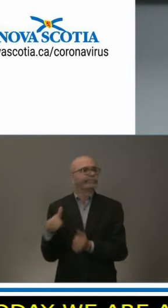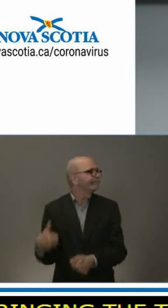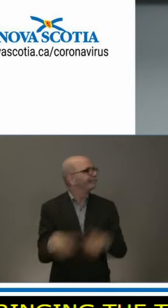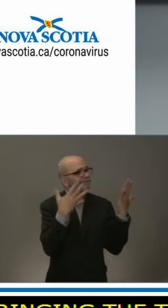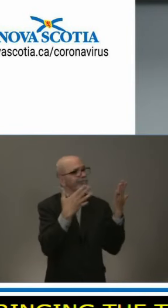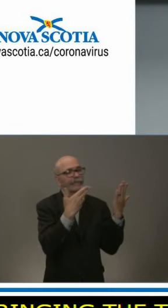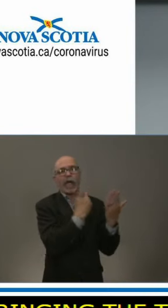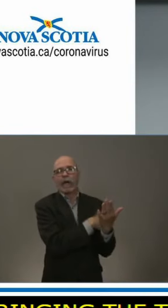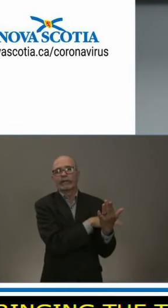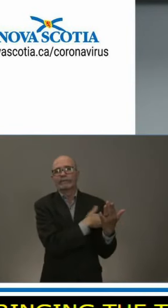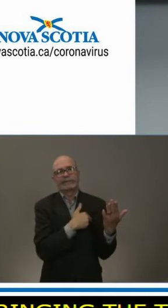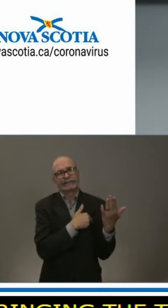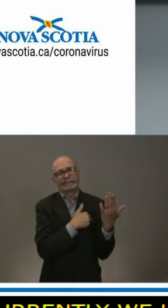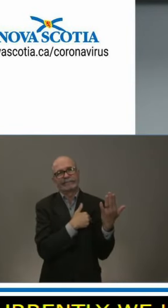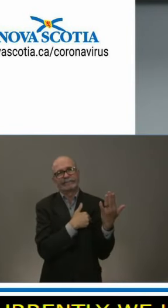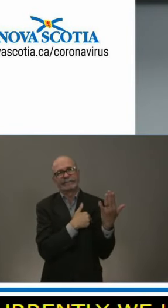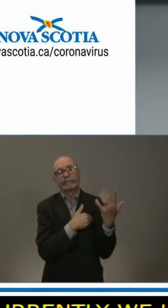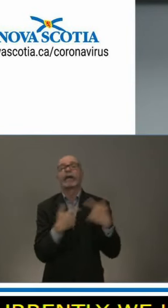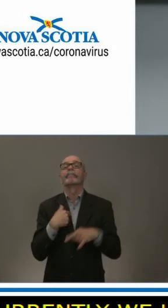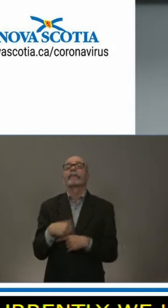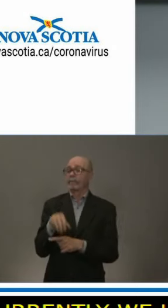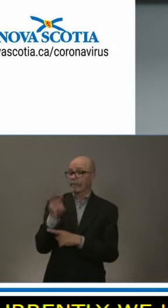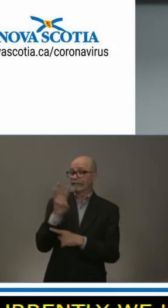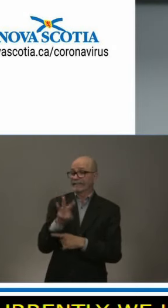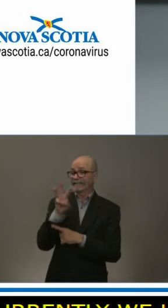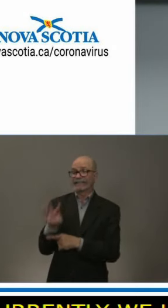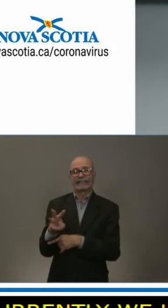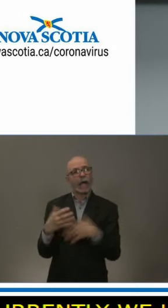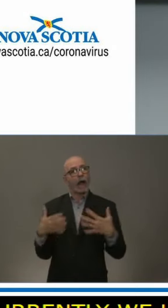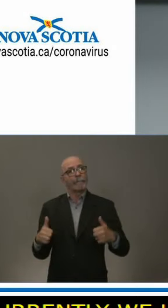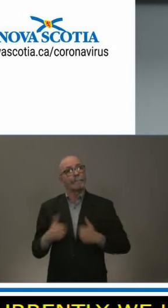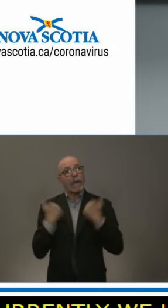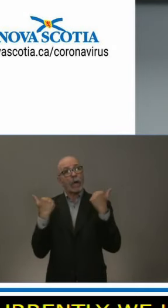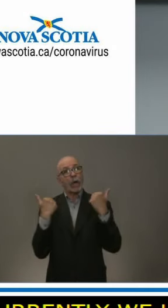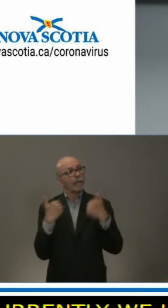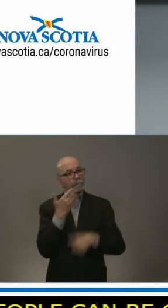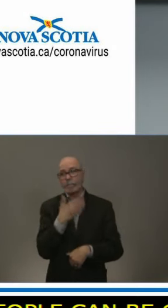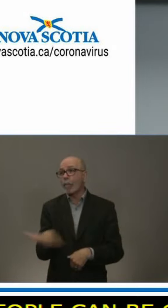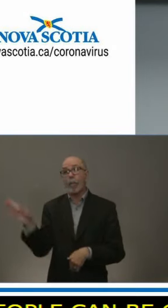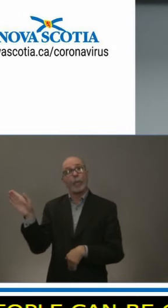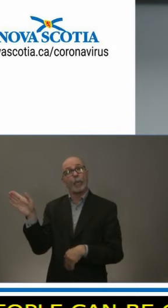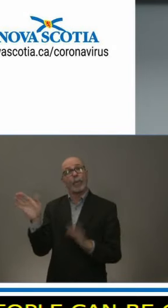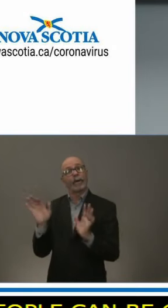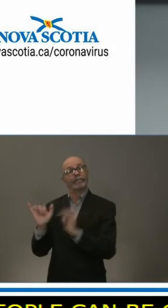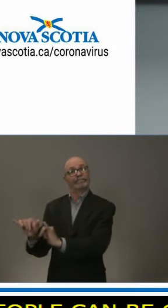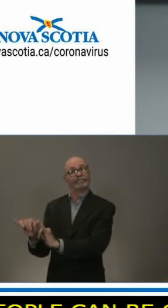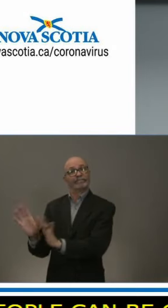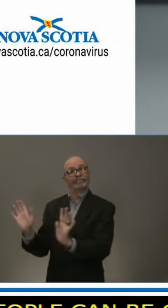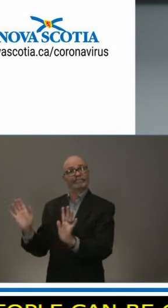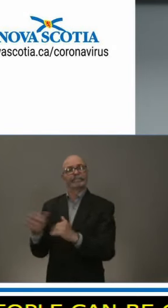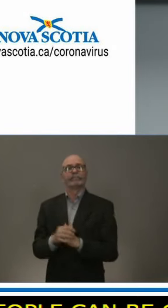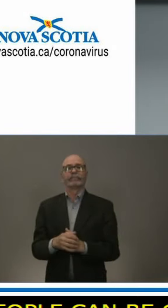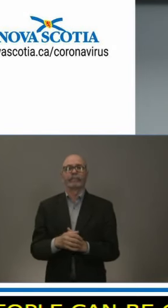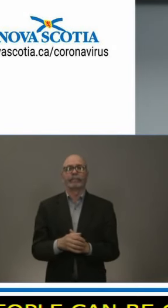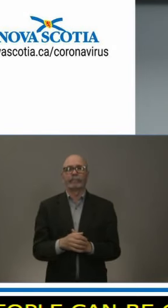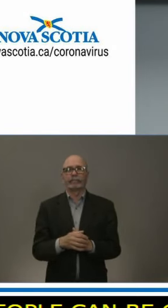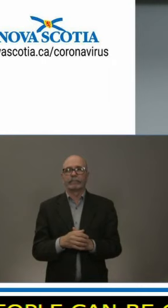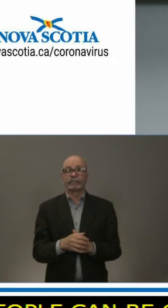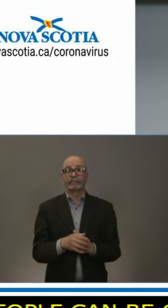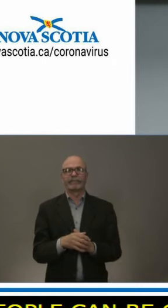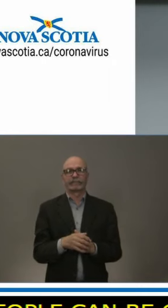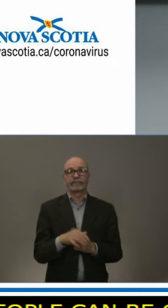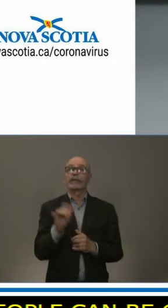from COVID-19. A bit more detail: the individual that has died is